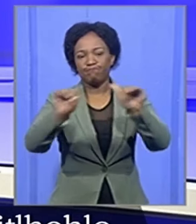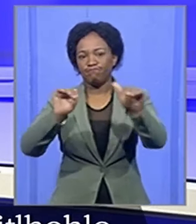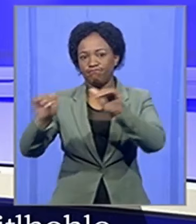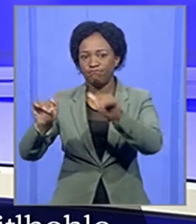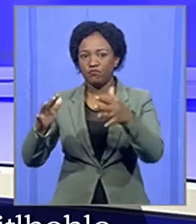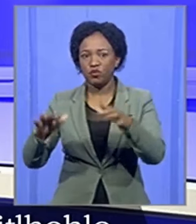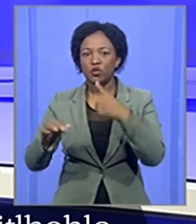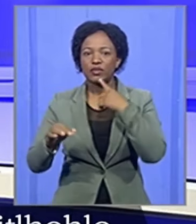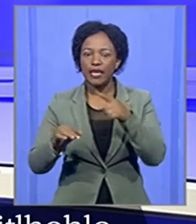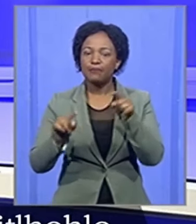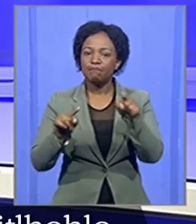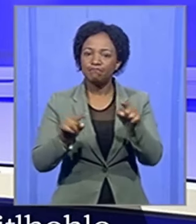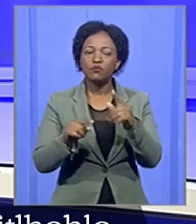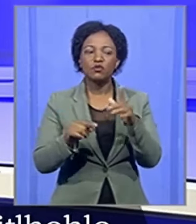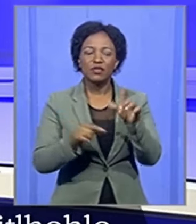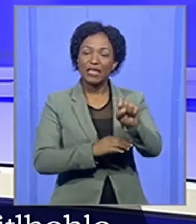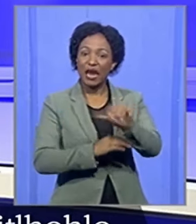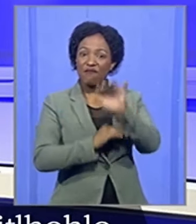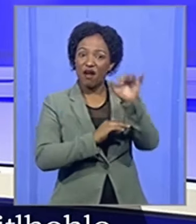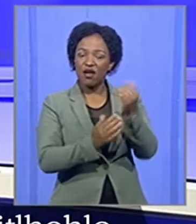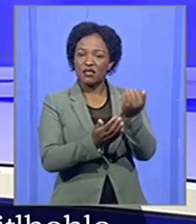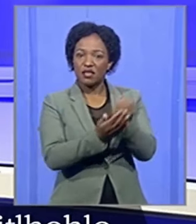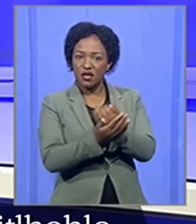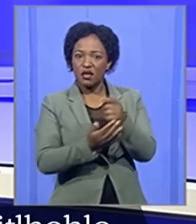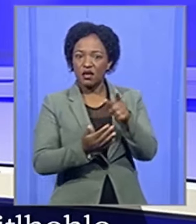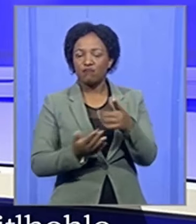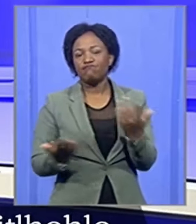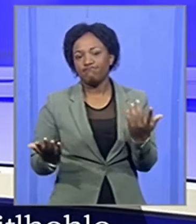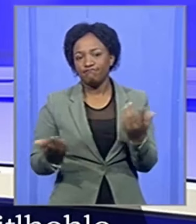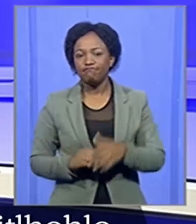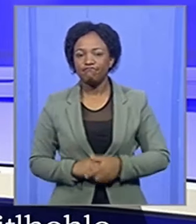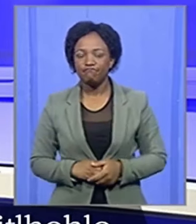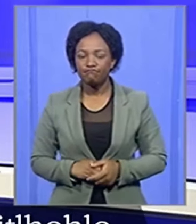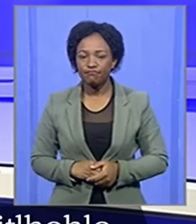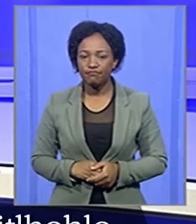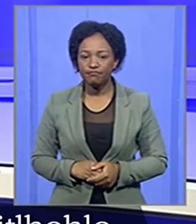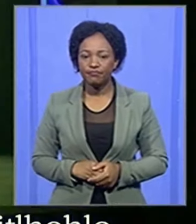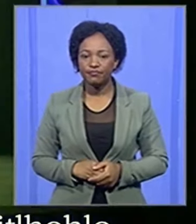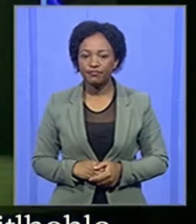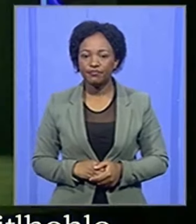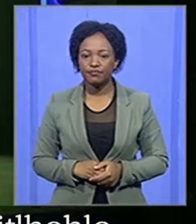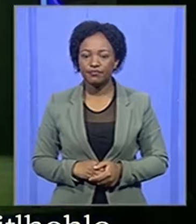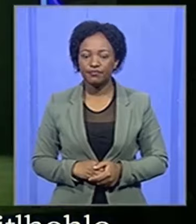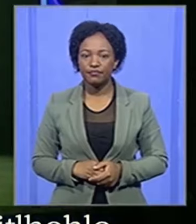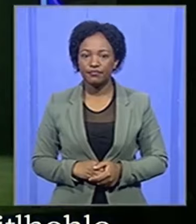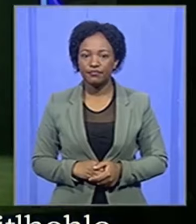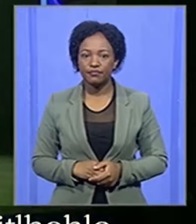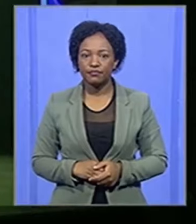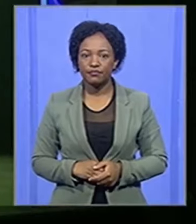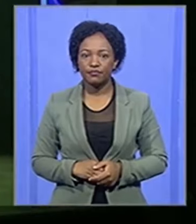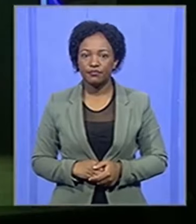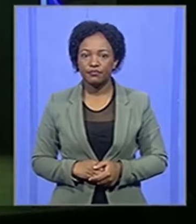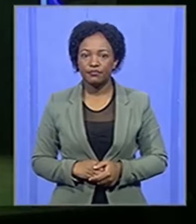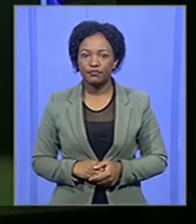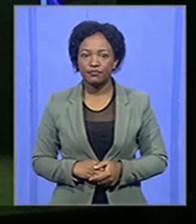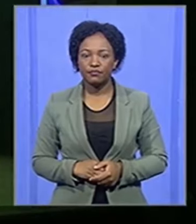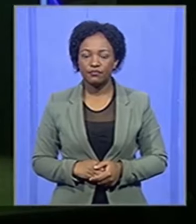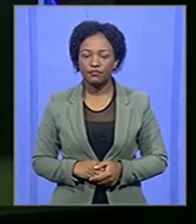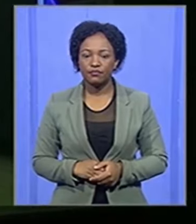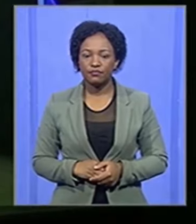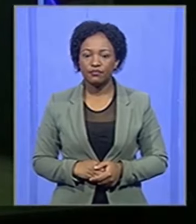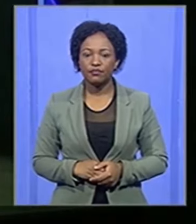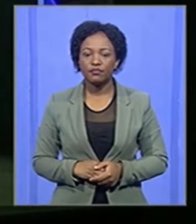go Rescue South Africa o rago gore hlakodiša naga ya Afrika Borwa. Papatso ya